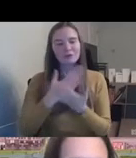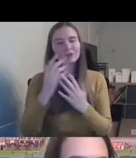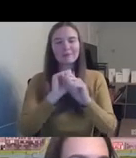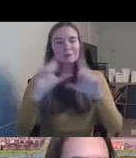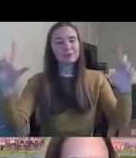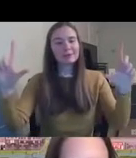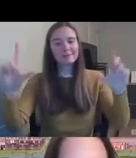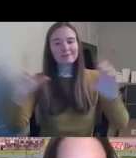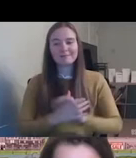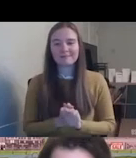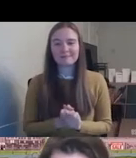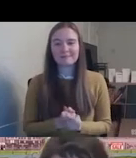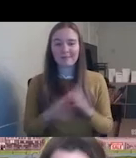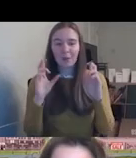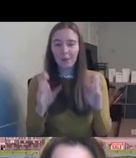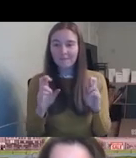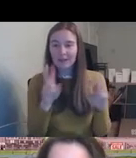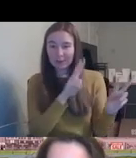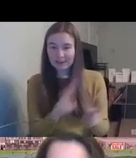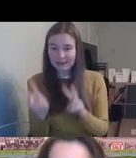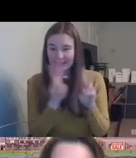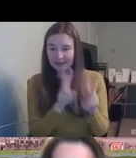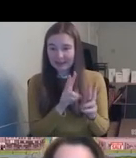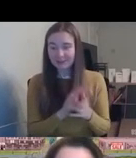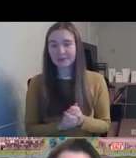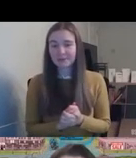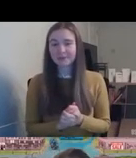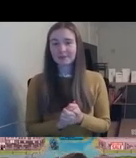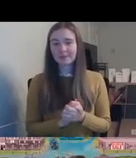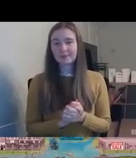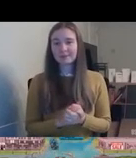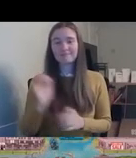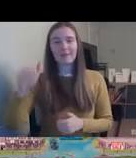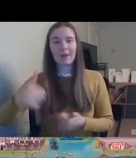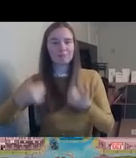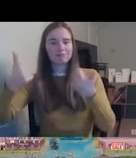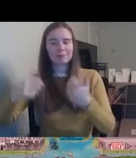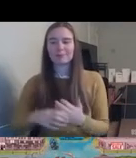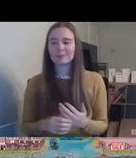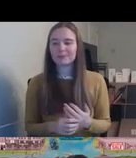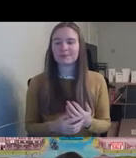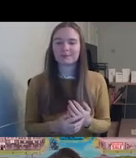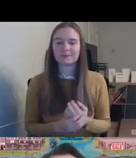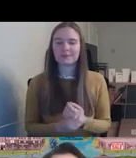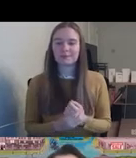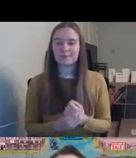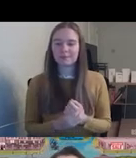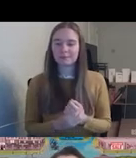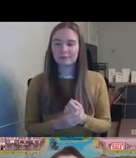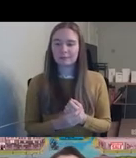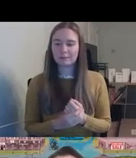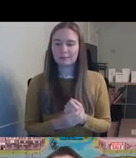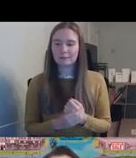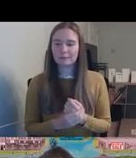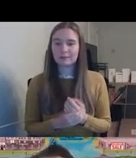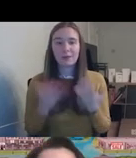Hopefully you can see that. Yeah. Great. So, yeah, I'm here today.